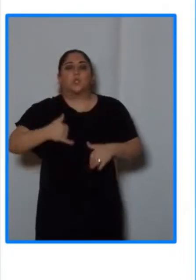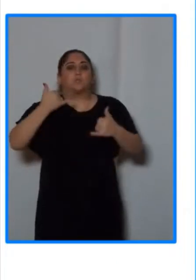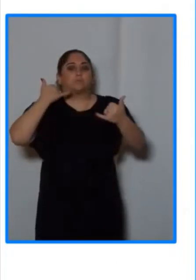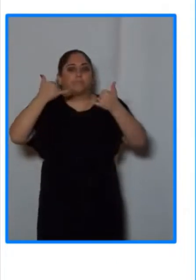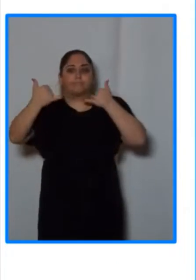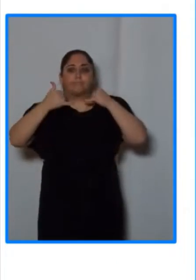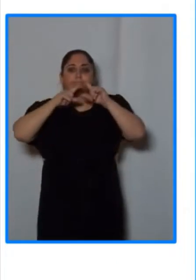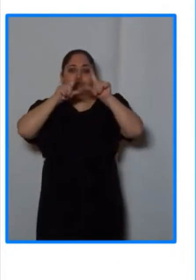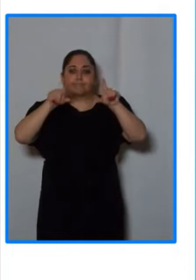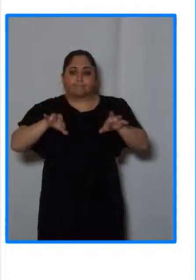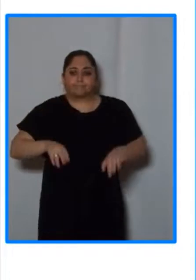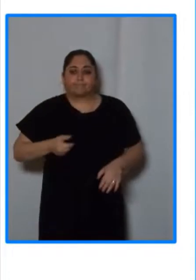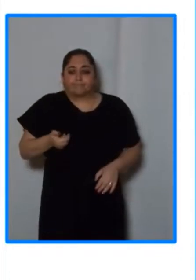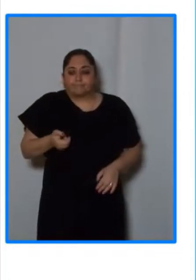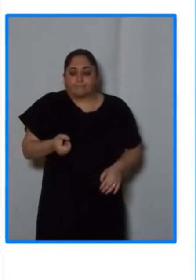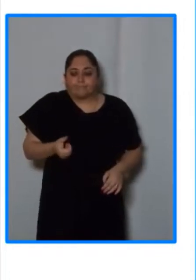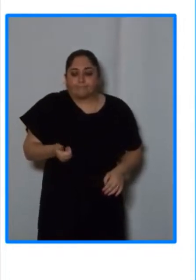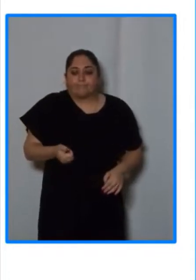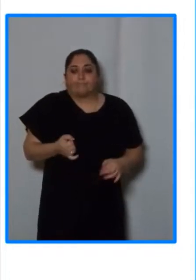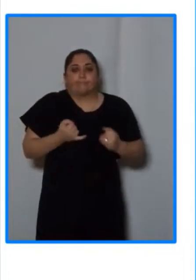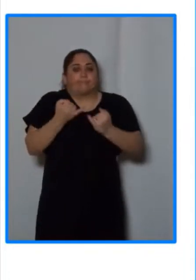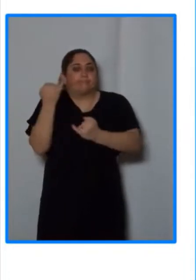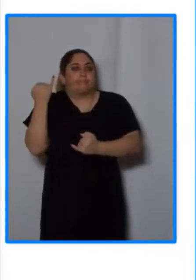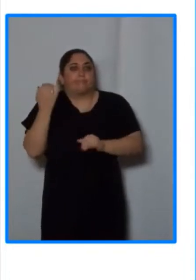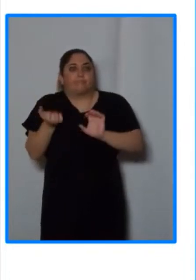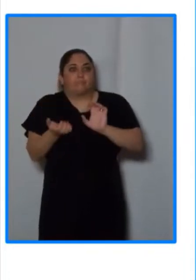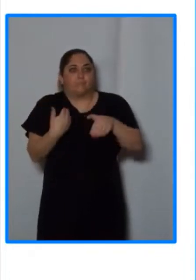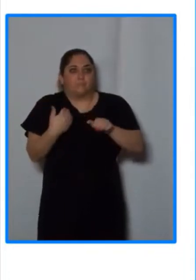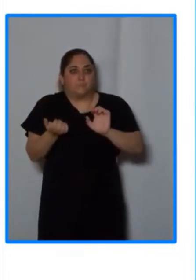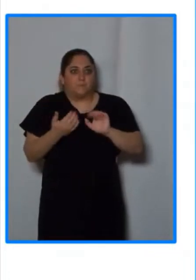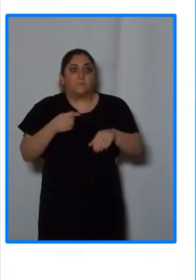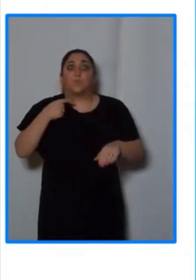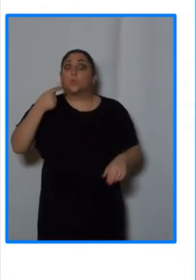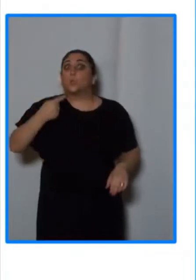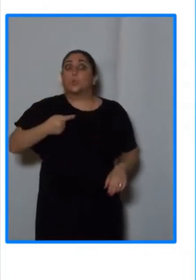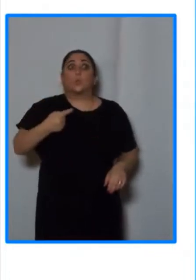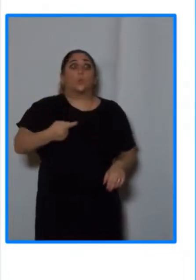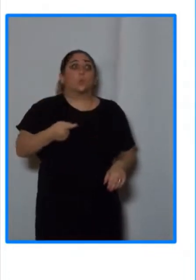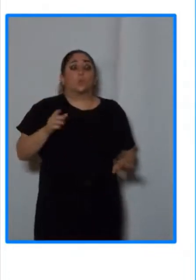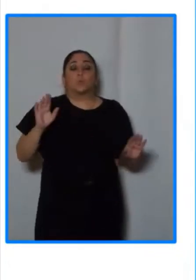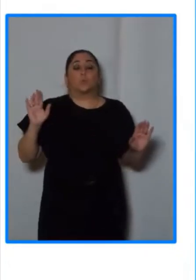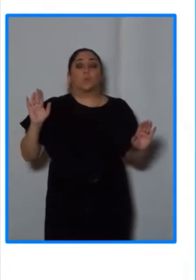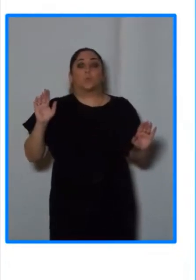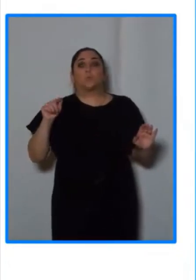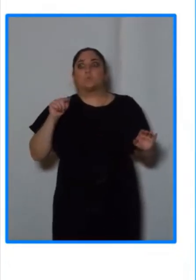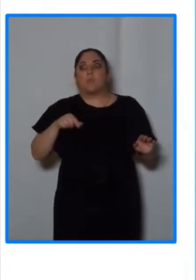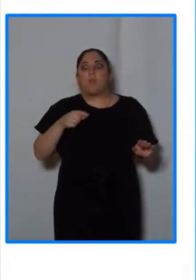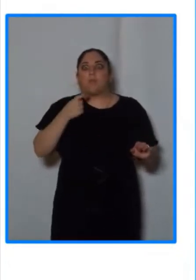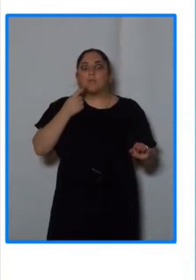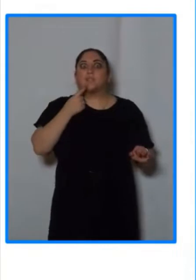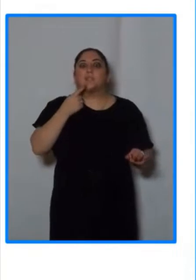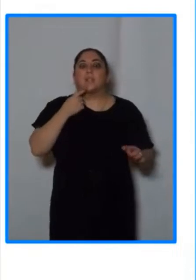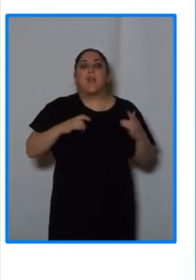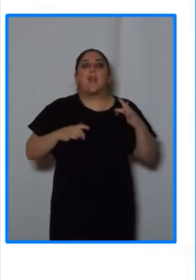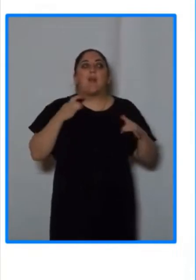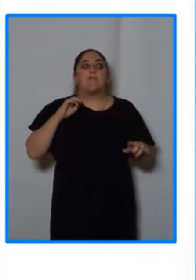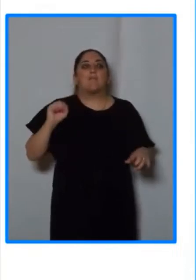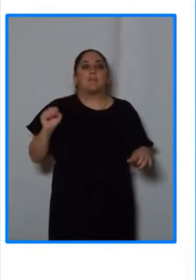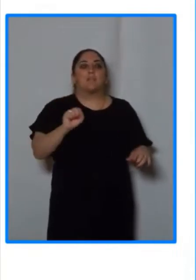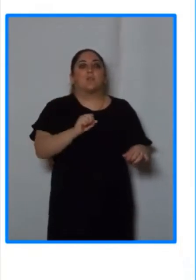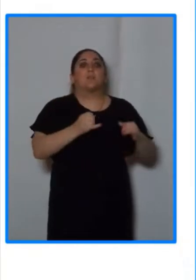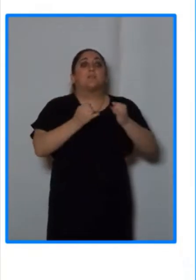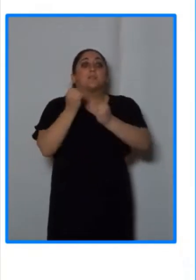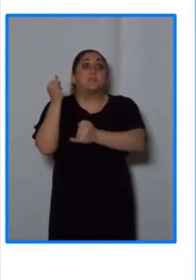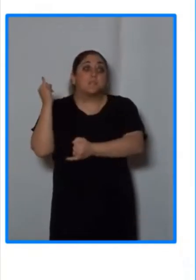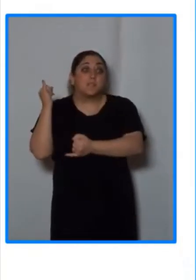mobile apps, software, interactive service screens, and so on every single day. And that is awesome because internet for people